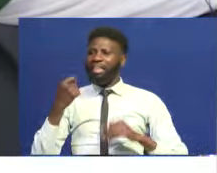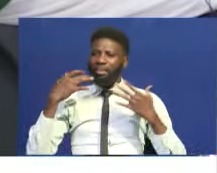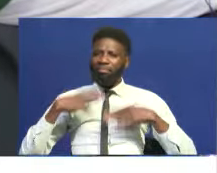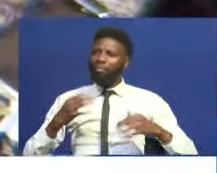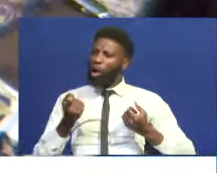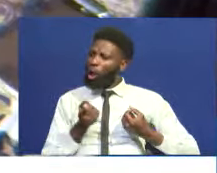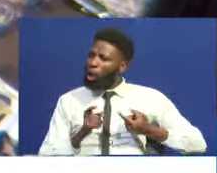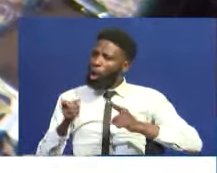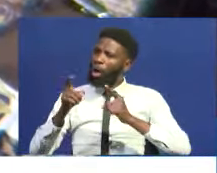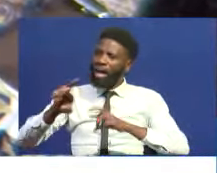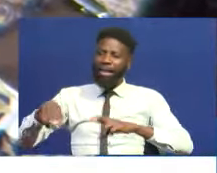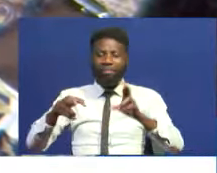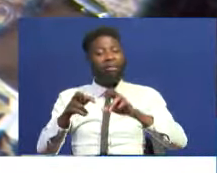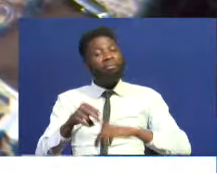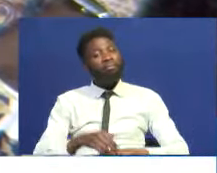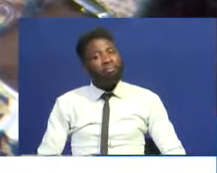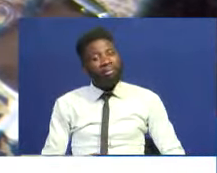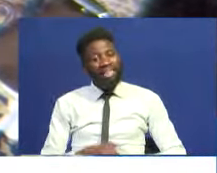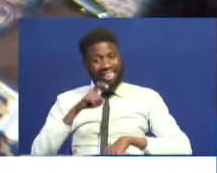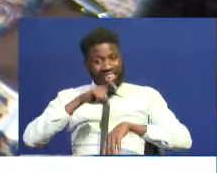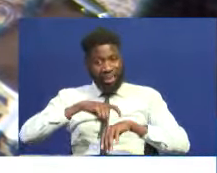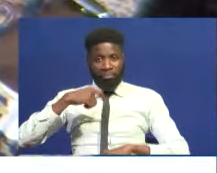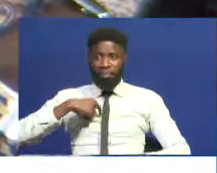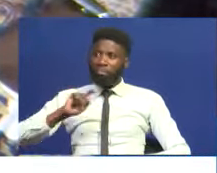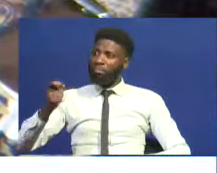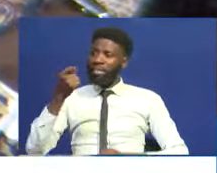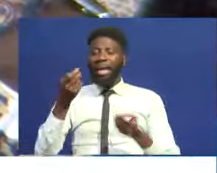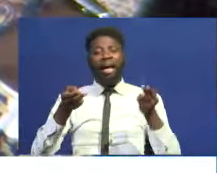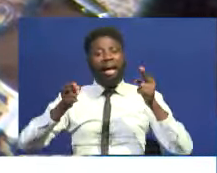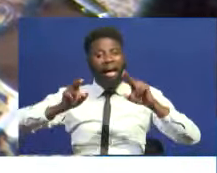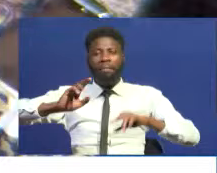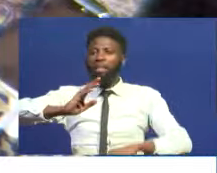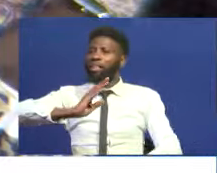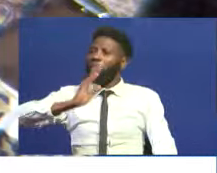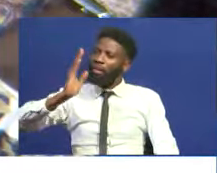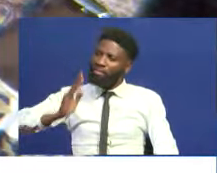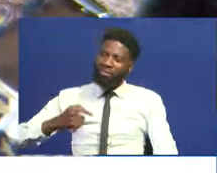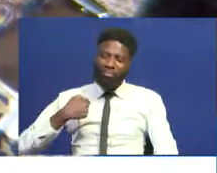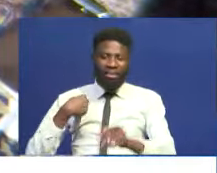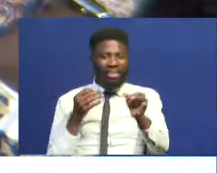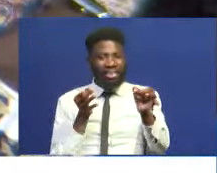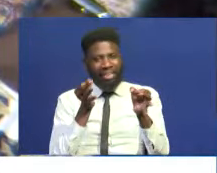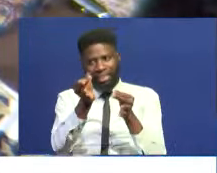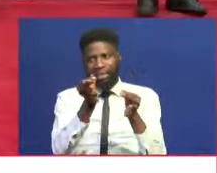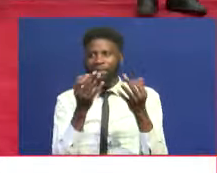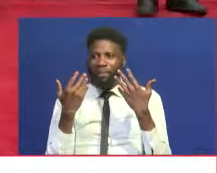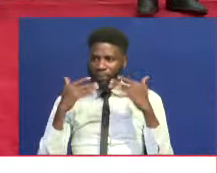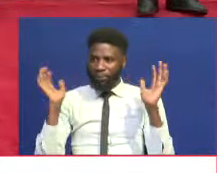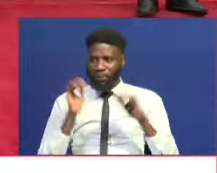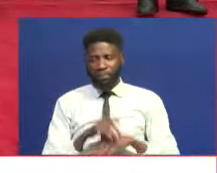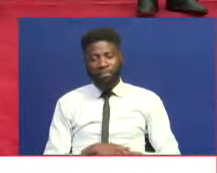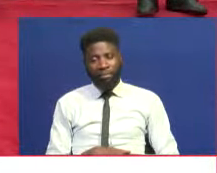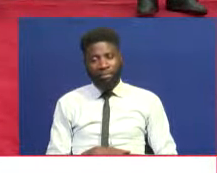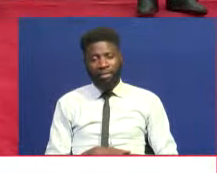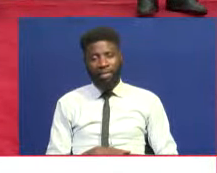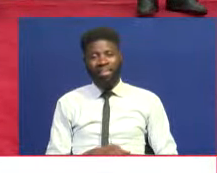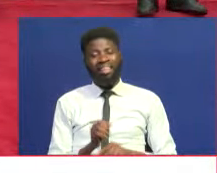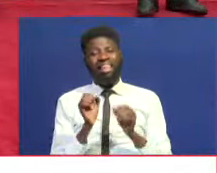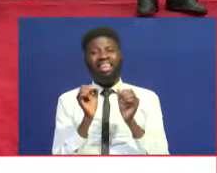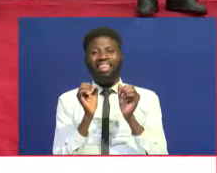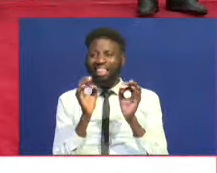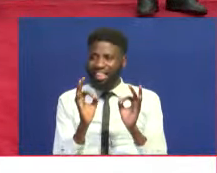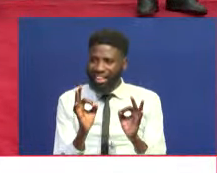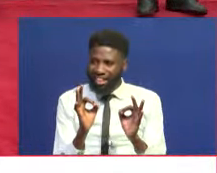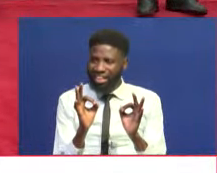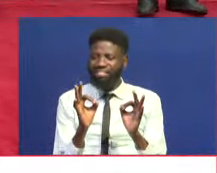happen under my watch. And I have said this with clarity. If there is any Kenyan